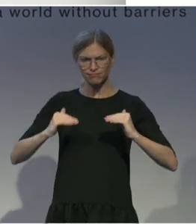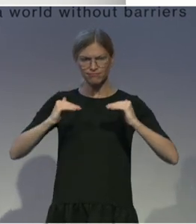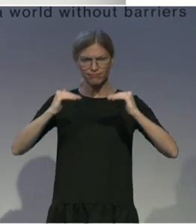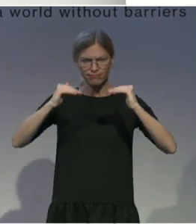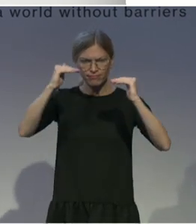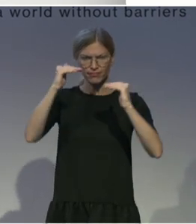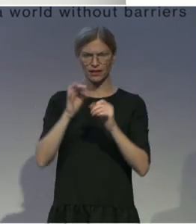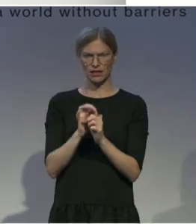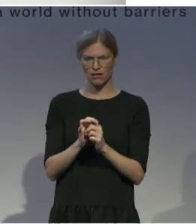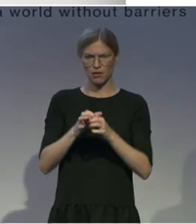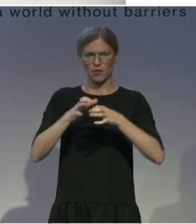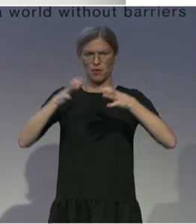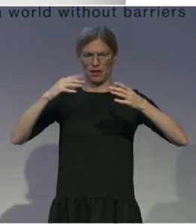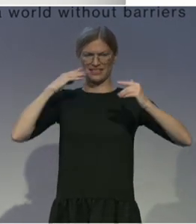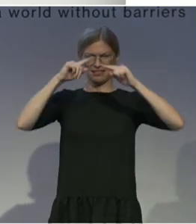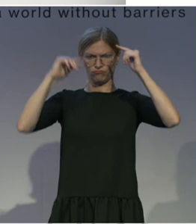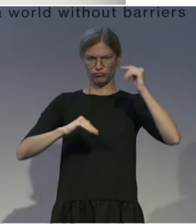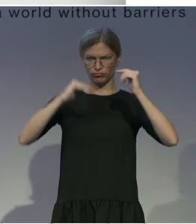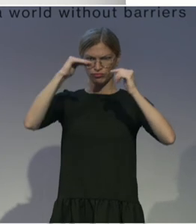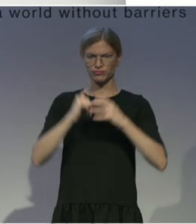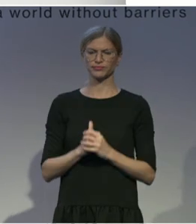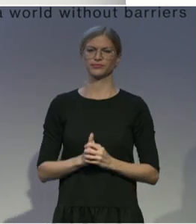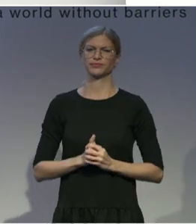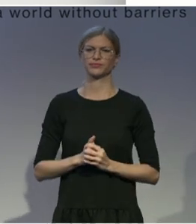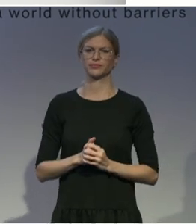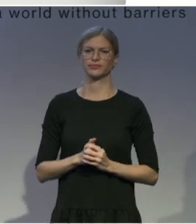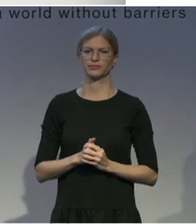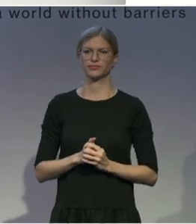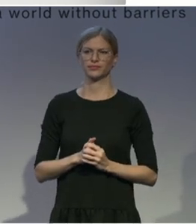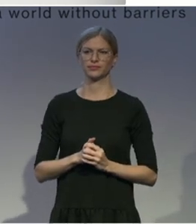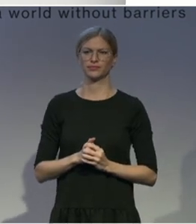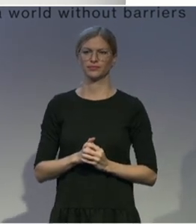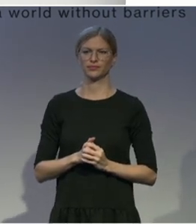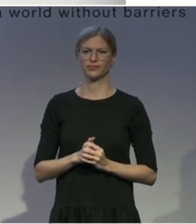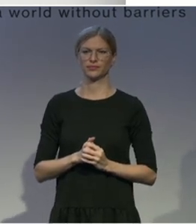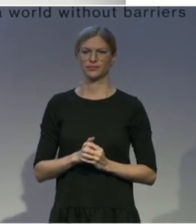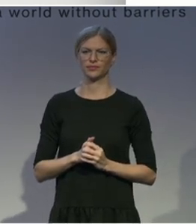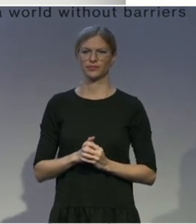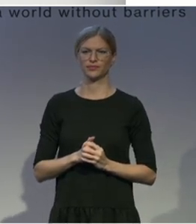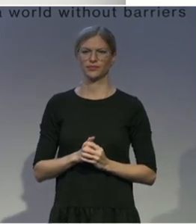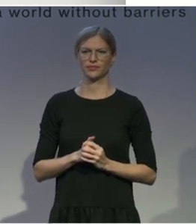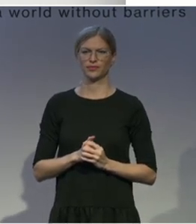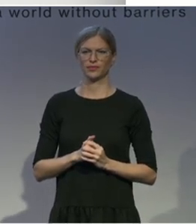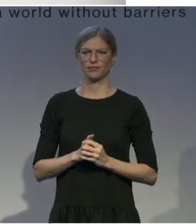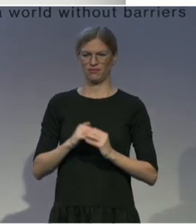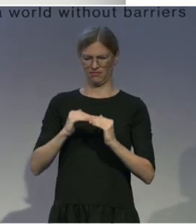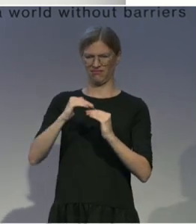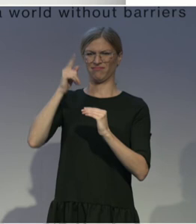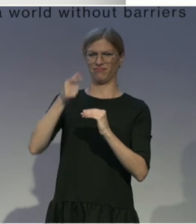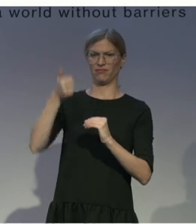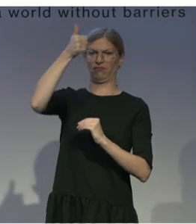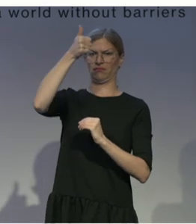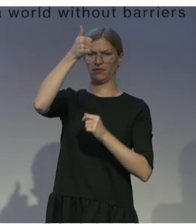representative, district community representative, and up to the provincial representative, provincial level. Thank